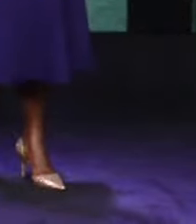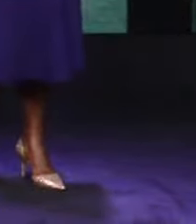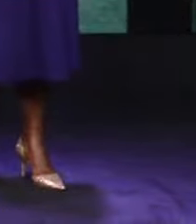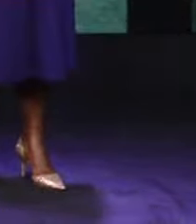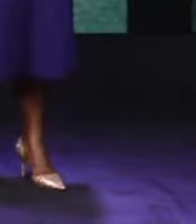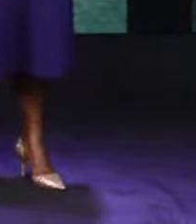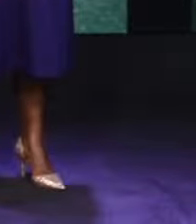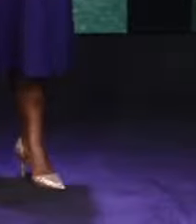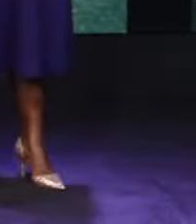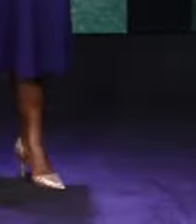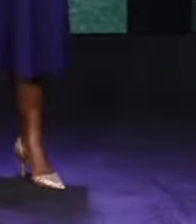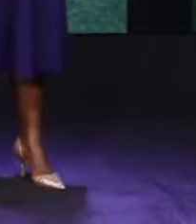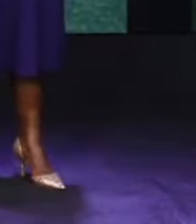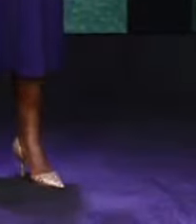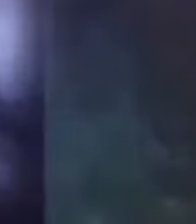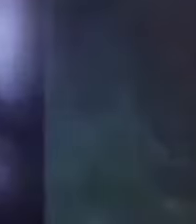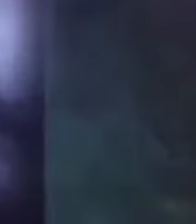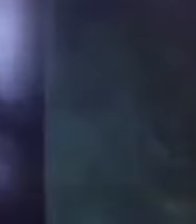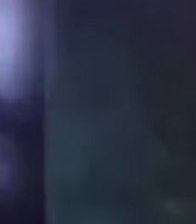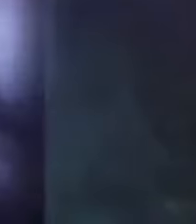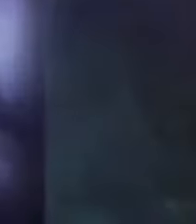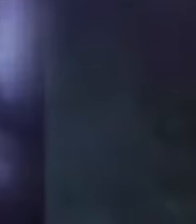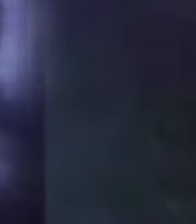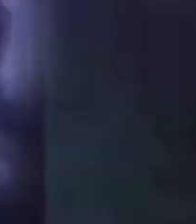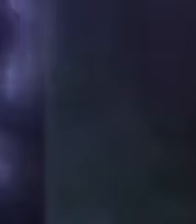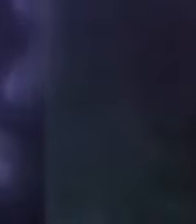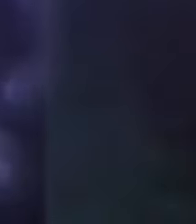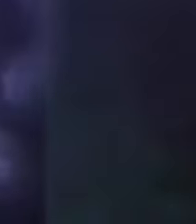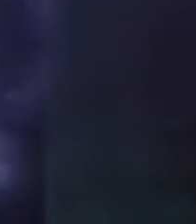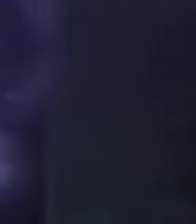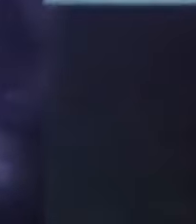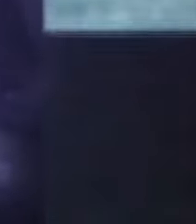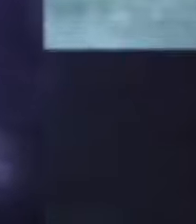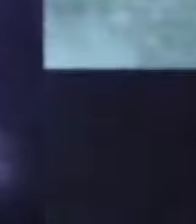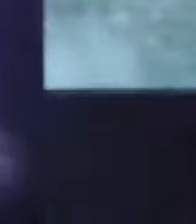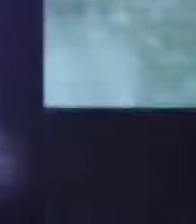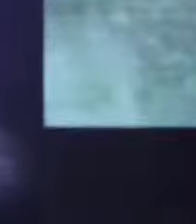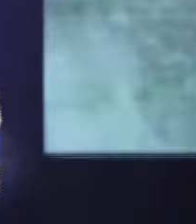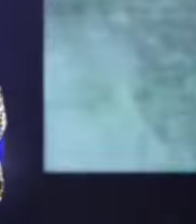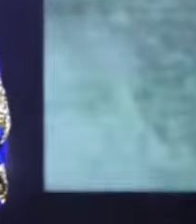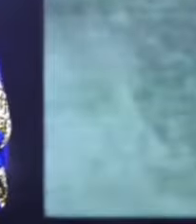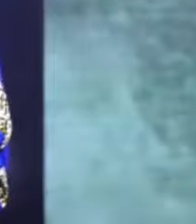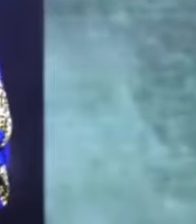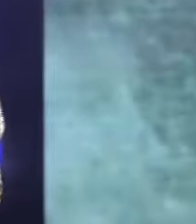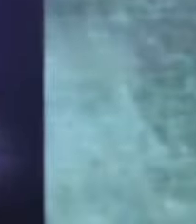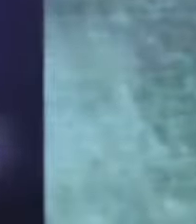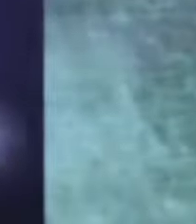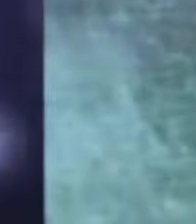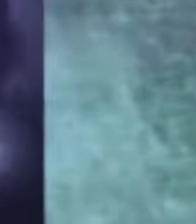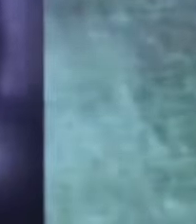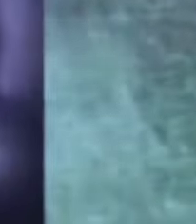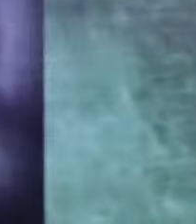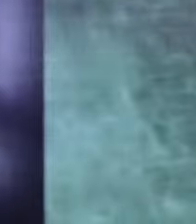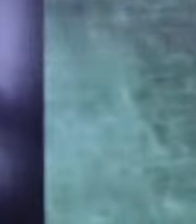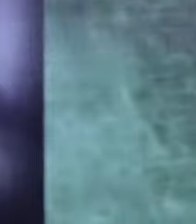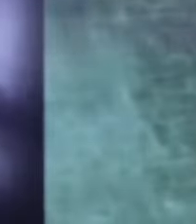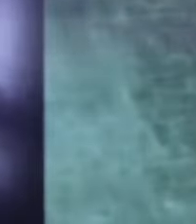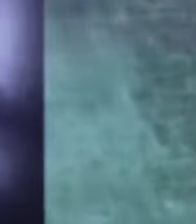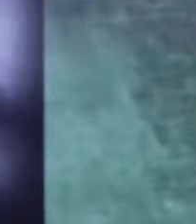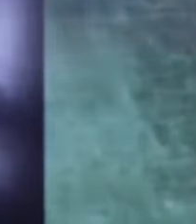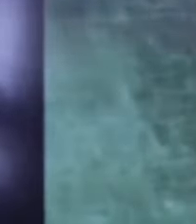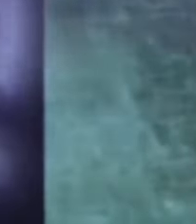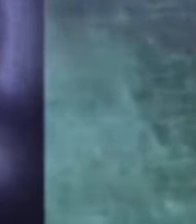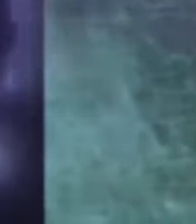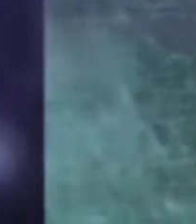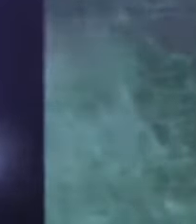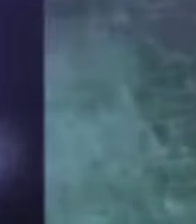Father, for giving us your